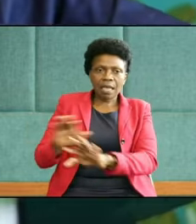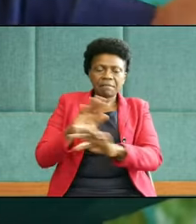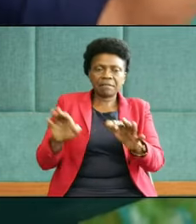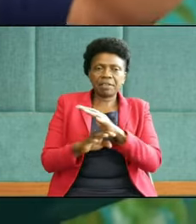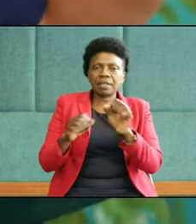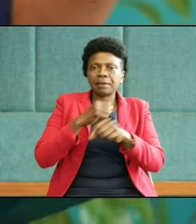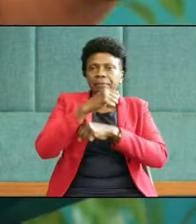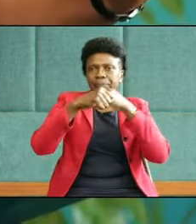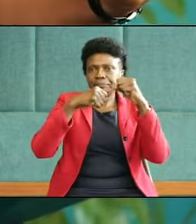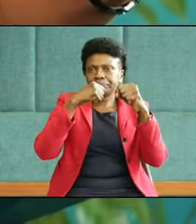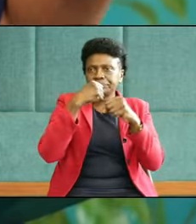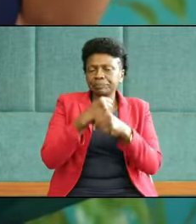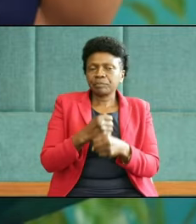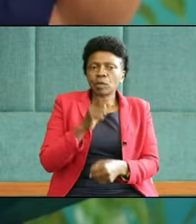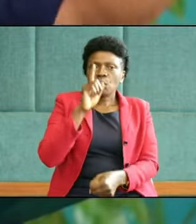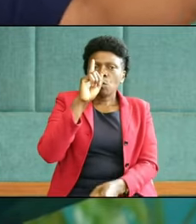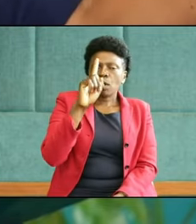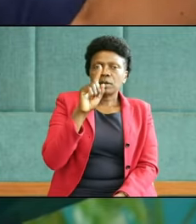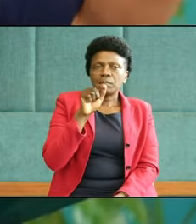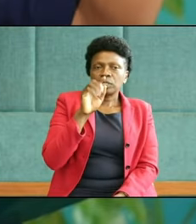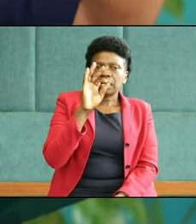year, 1.8